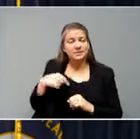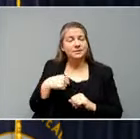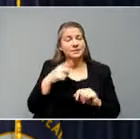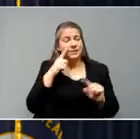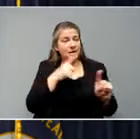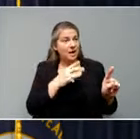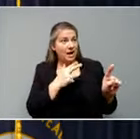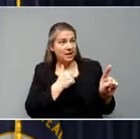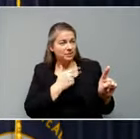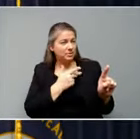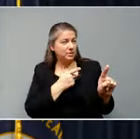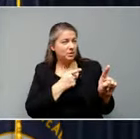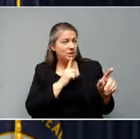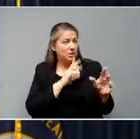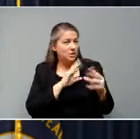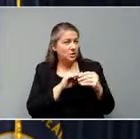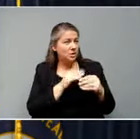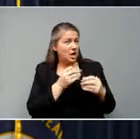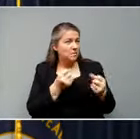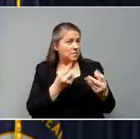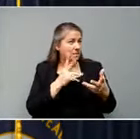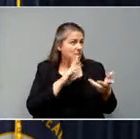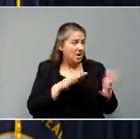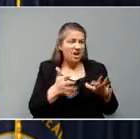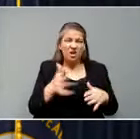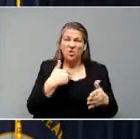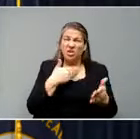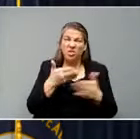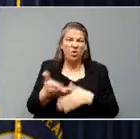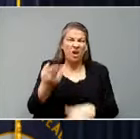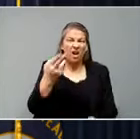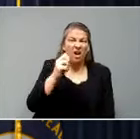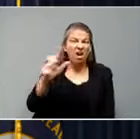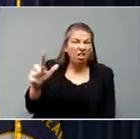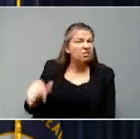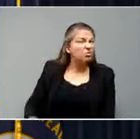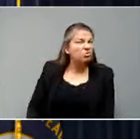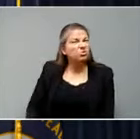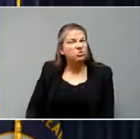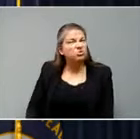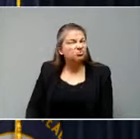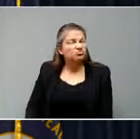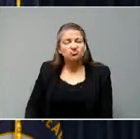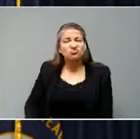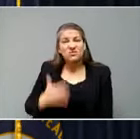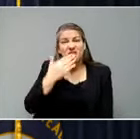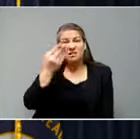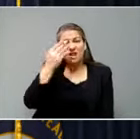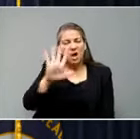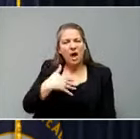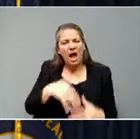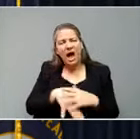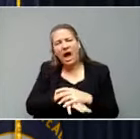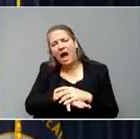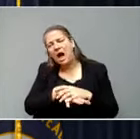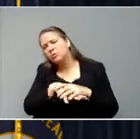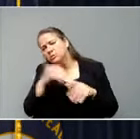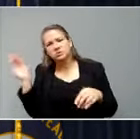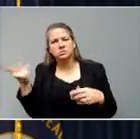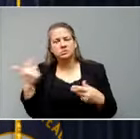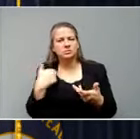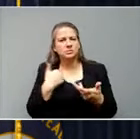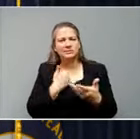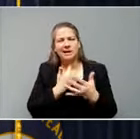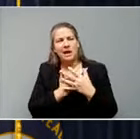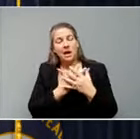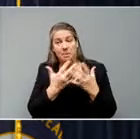died, we've been through hell. And thank God we've come out of it. We've come out on, most of us have